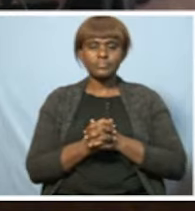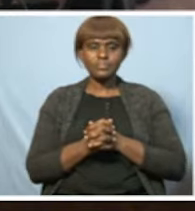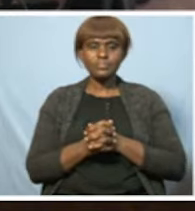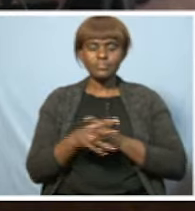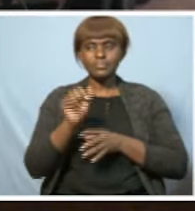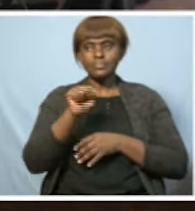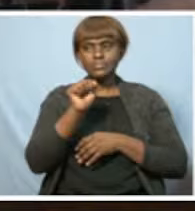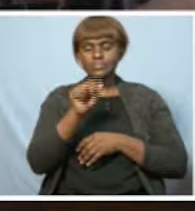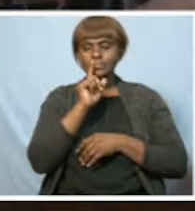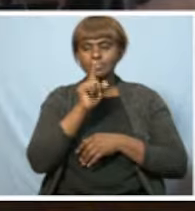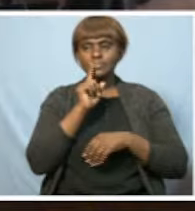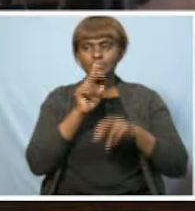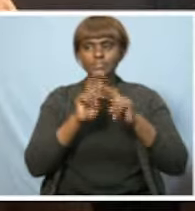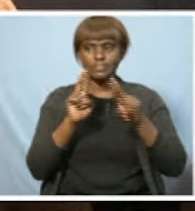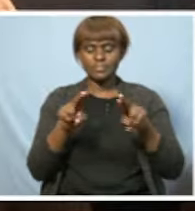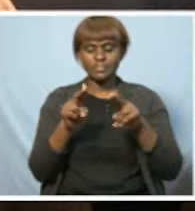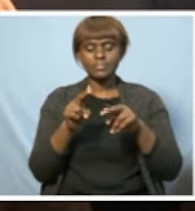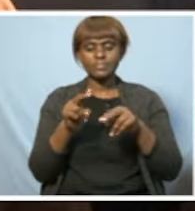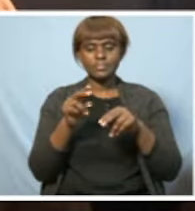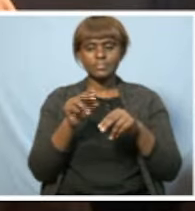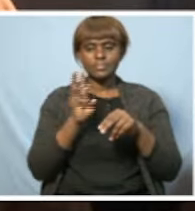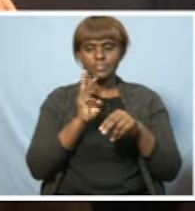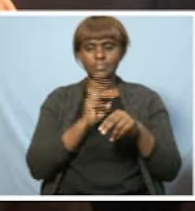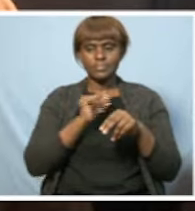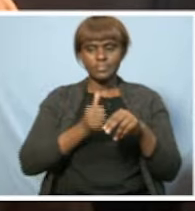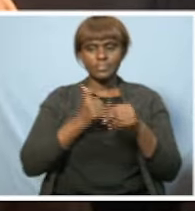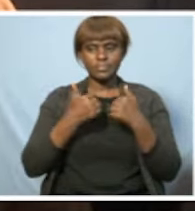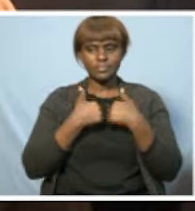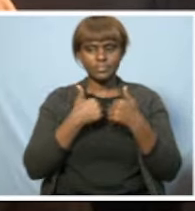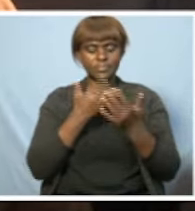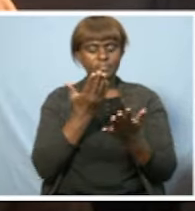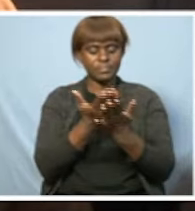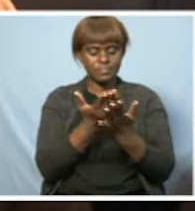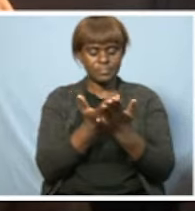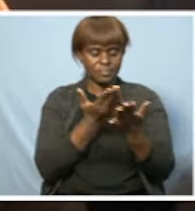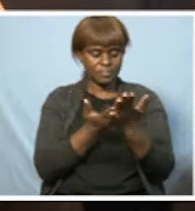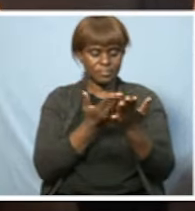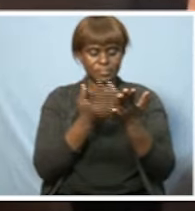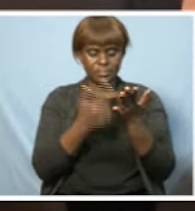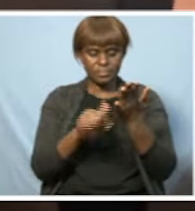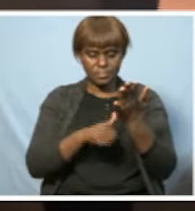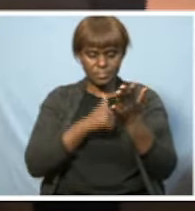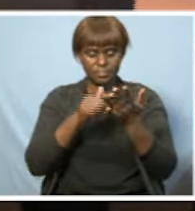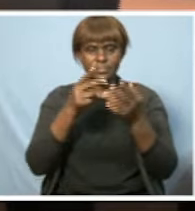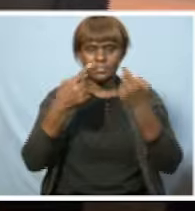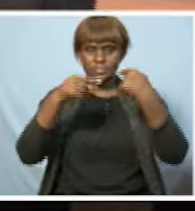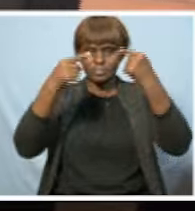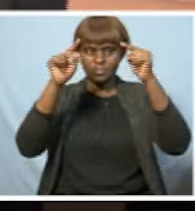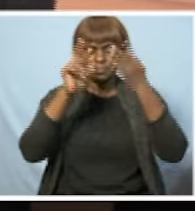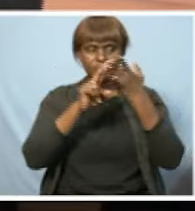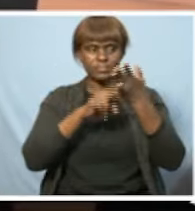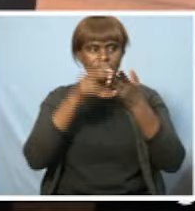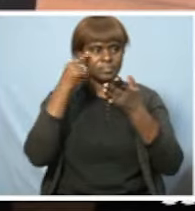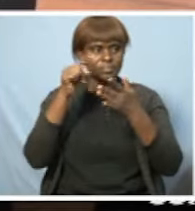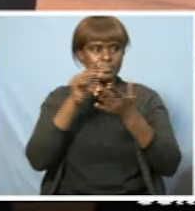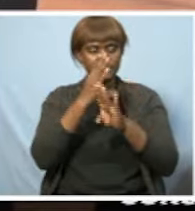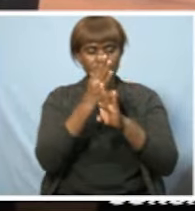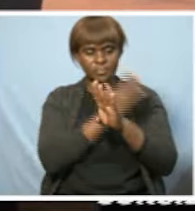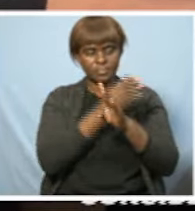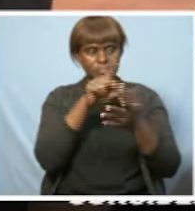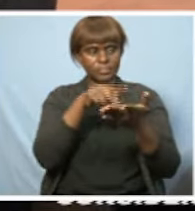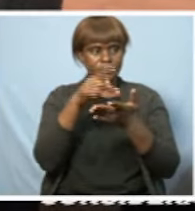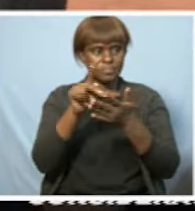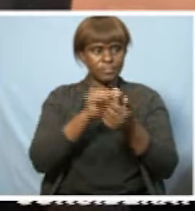Yes, Chair. They usually attach what we call progress reports before a payment is finally